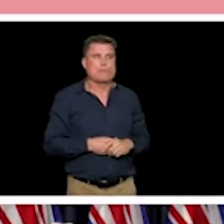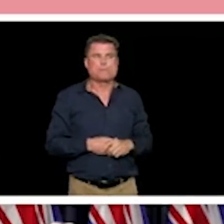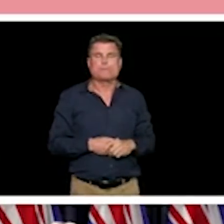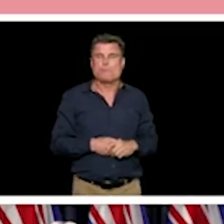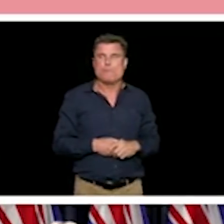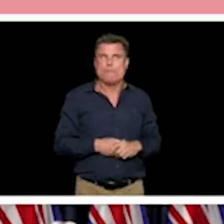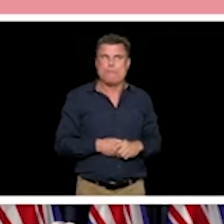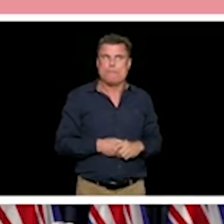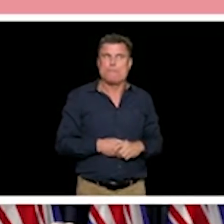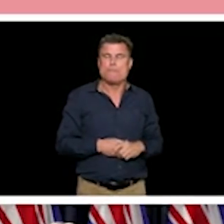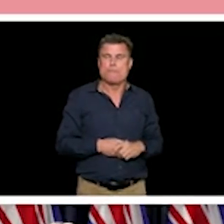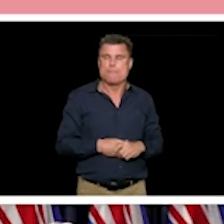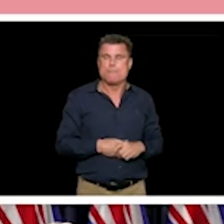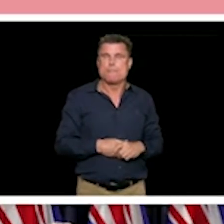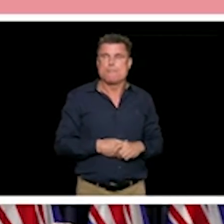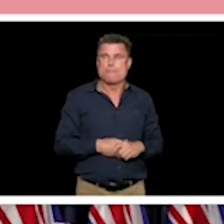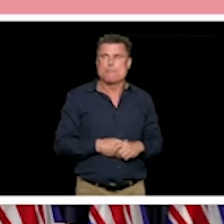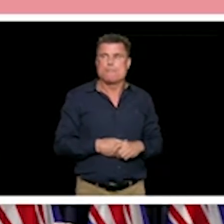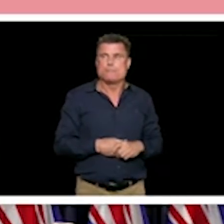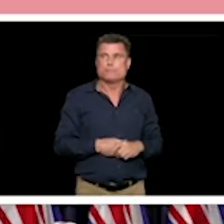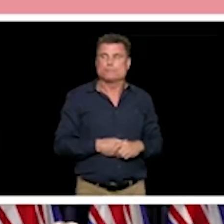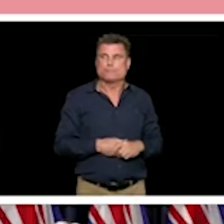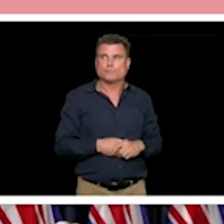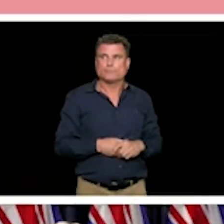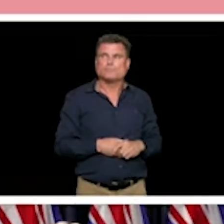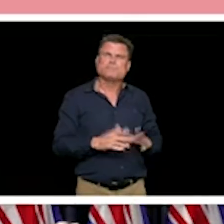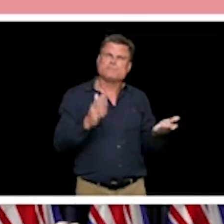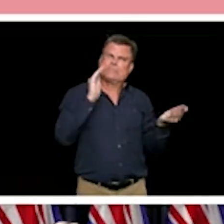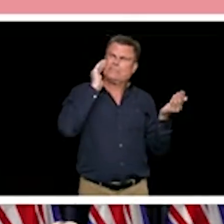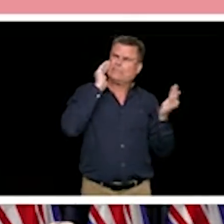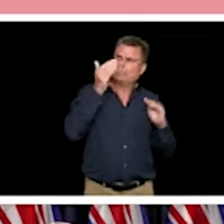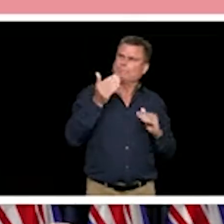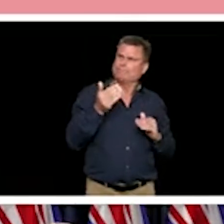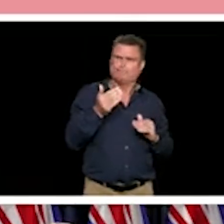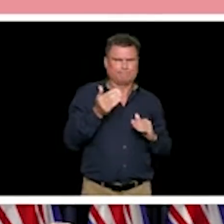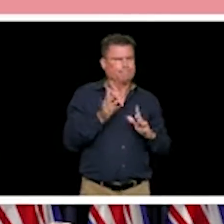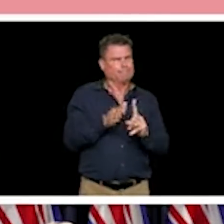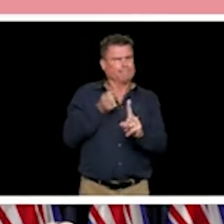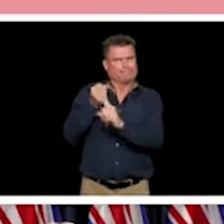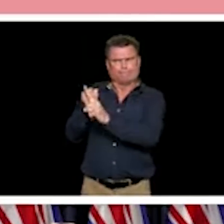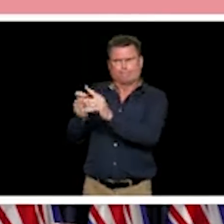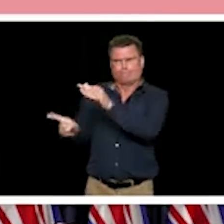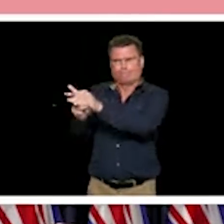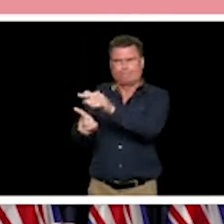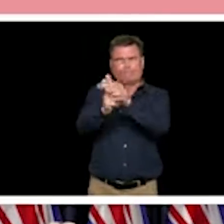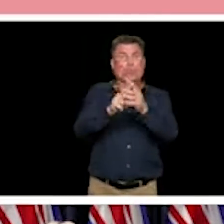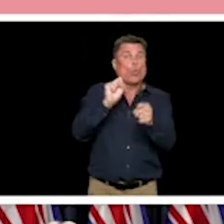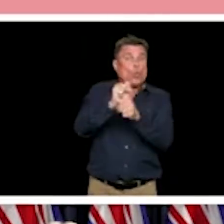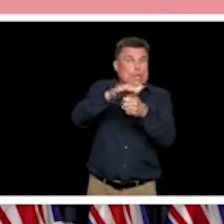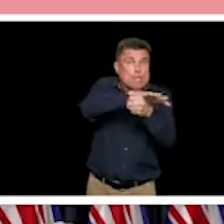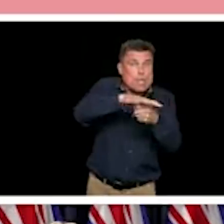was reflecting transmission events that we were seeing and some of the outbreaks we were seeing in workplaces, some of the